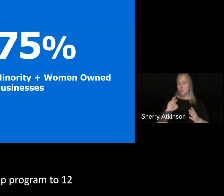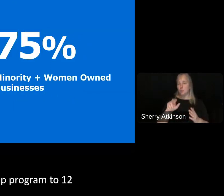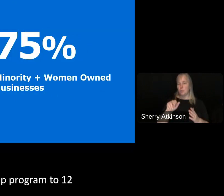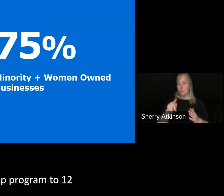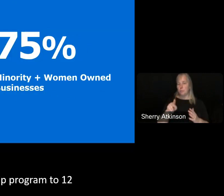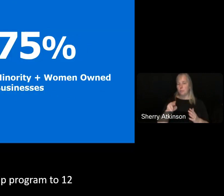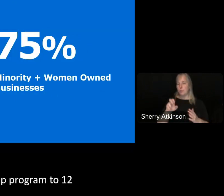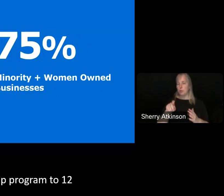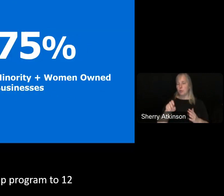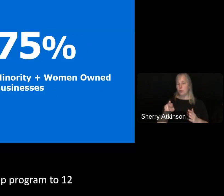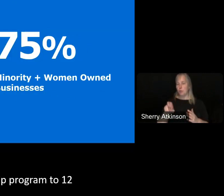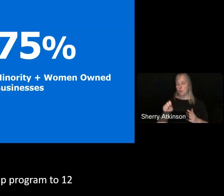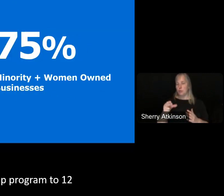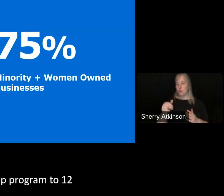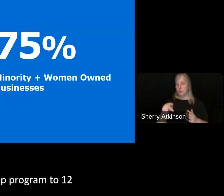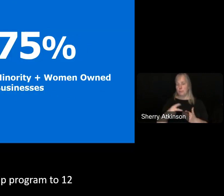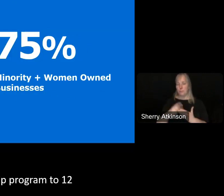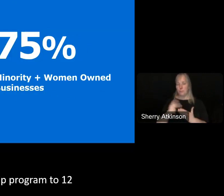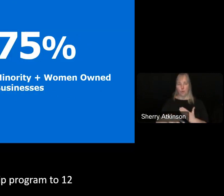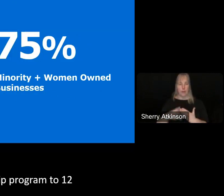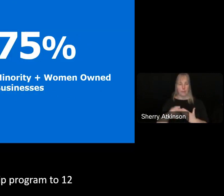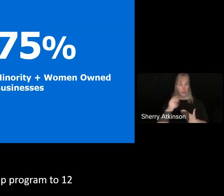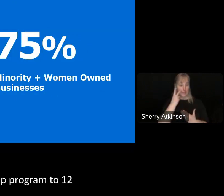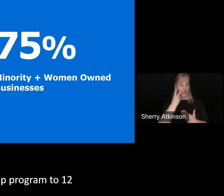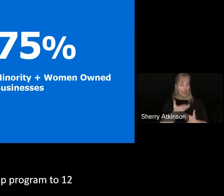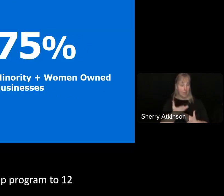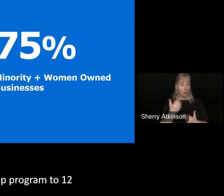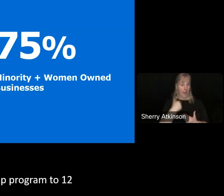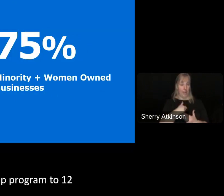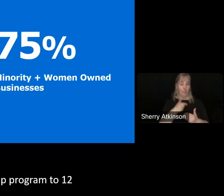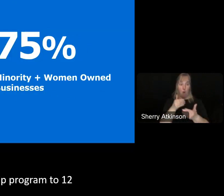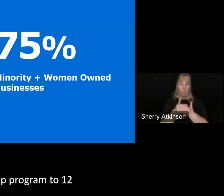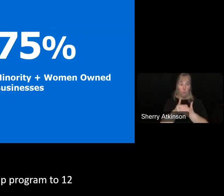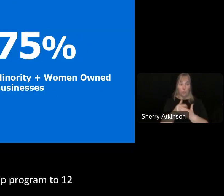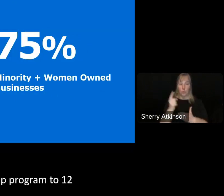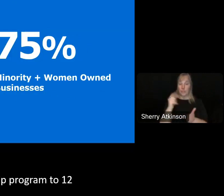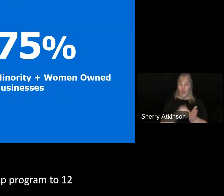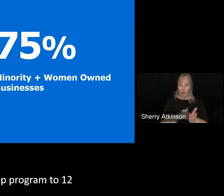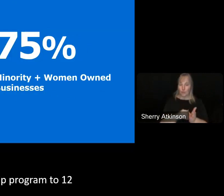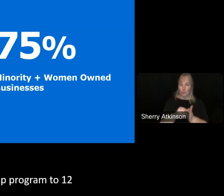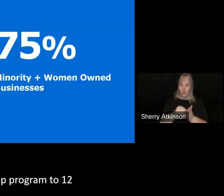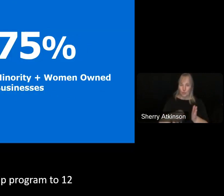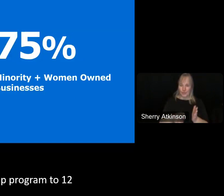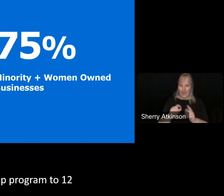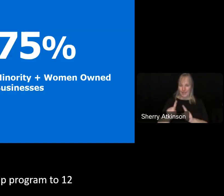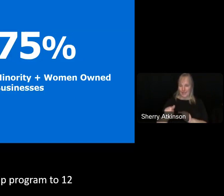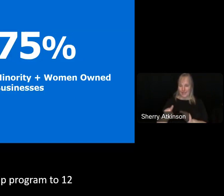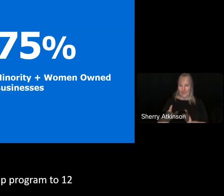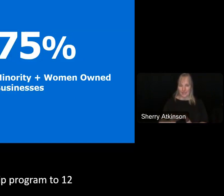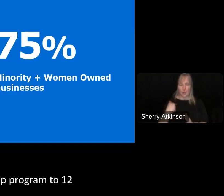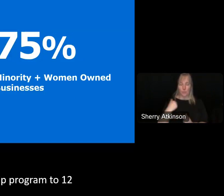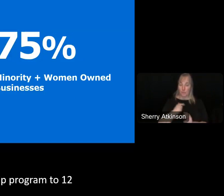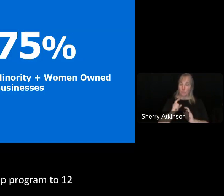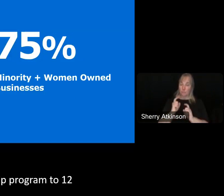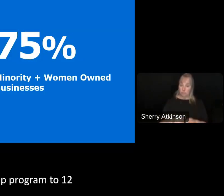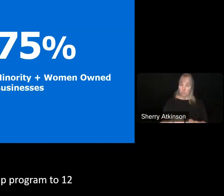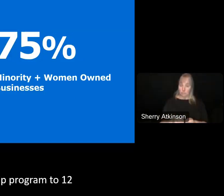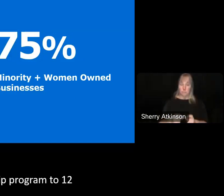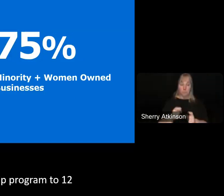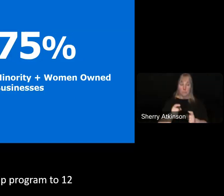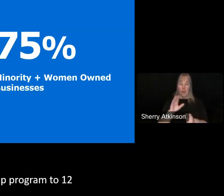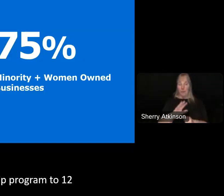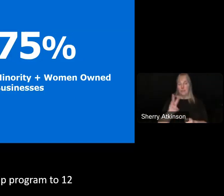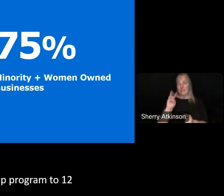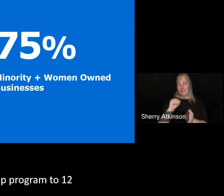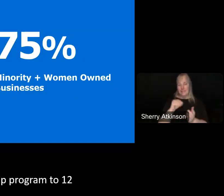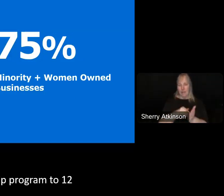as you can see here, we have about almost 1,000 students and attendees. We've awarded about $60,000 in pitch contests.